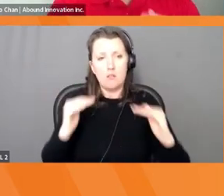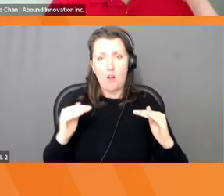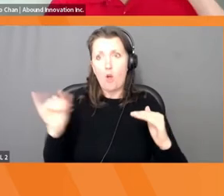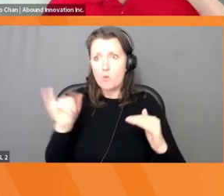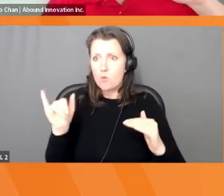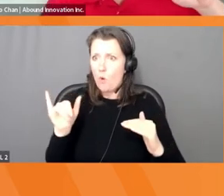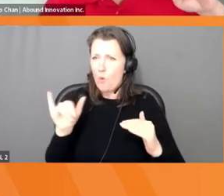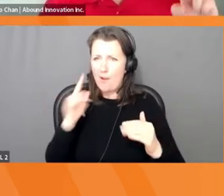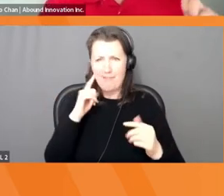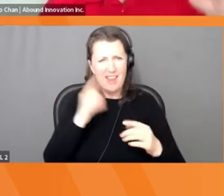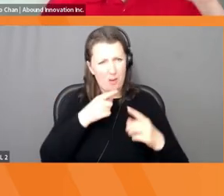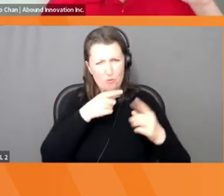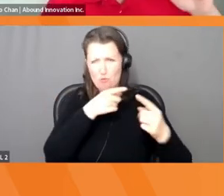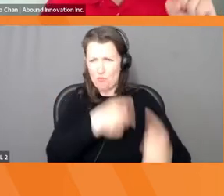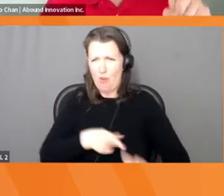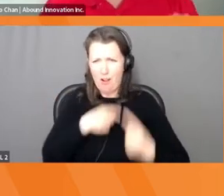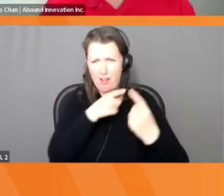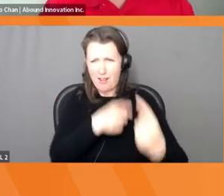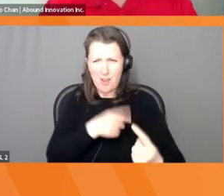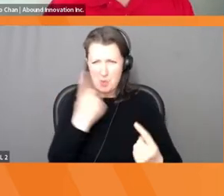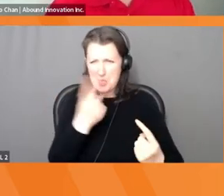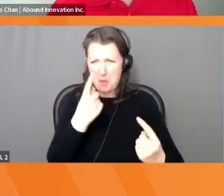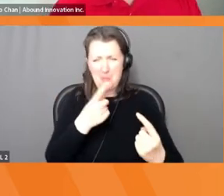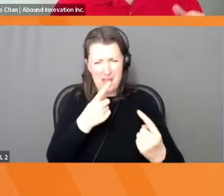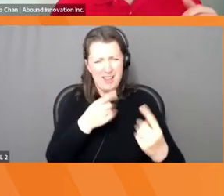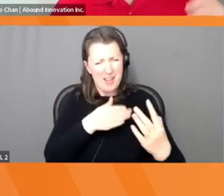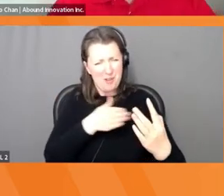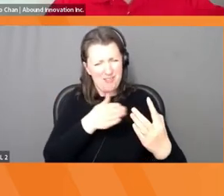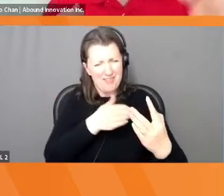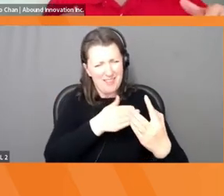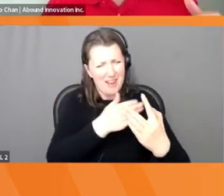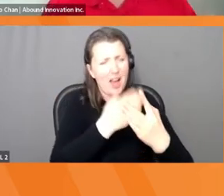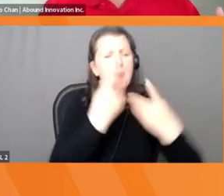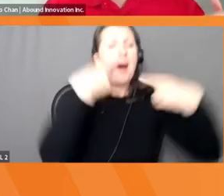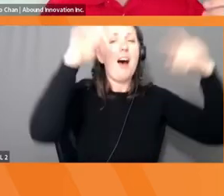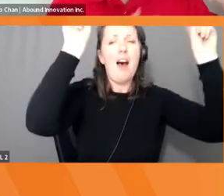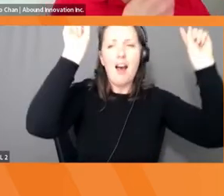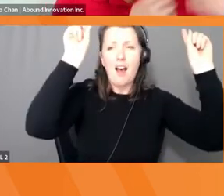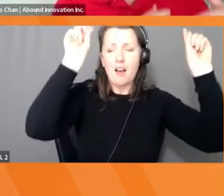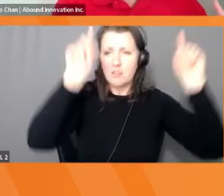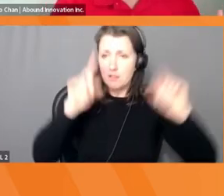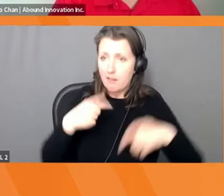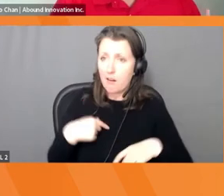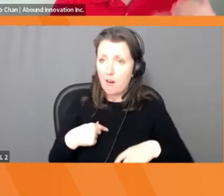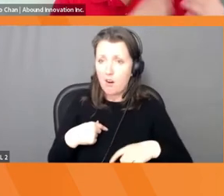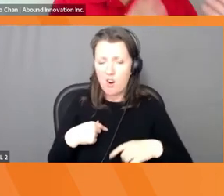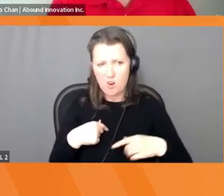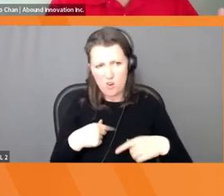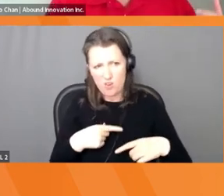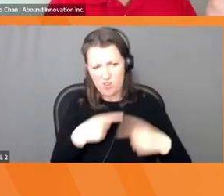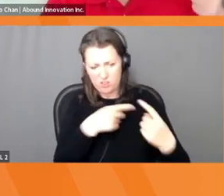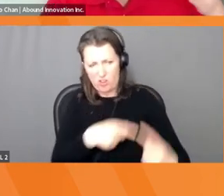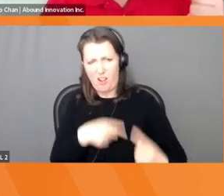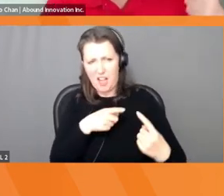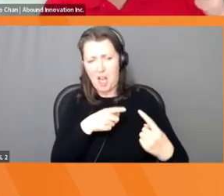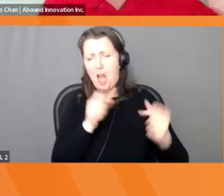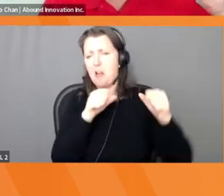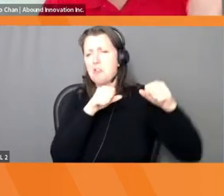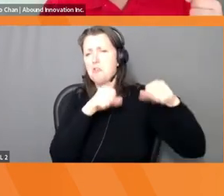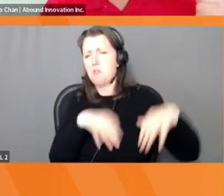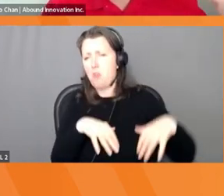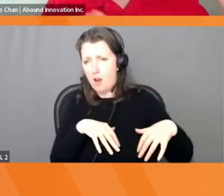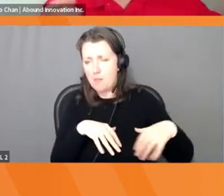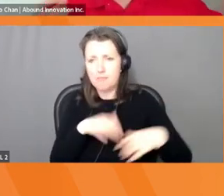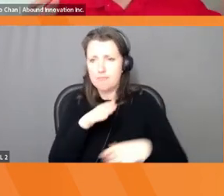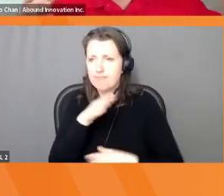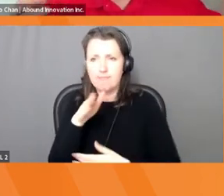So if they see a vision, they're going to make the thing happen, right? They're not just going to let it die on the vine. If, even if they get told no or whatever it is, they're, they're going to, they're